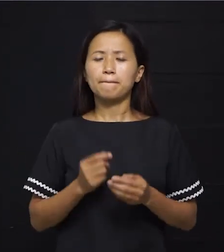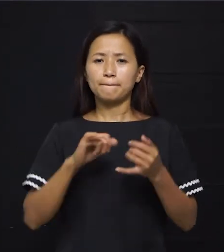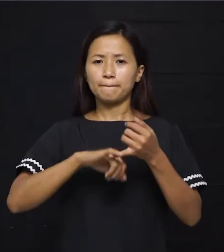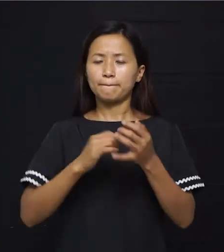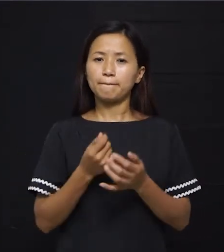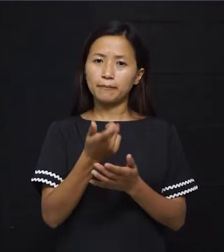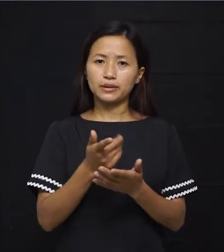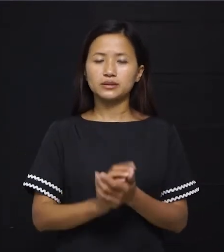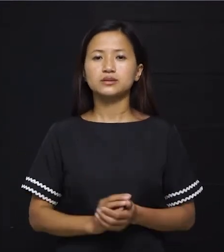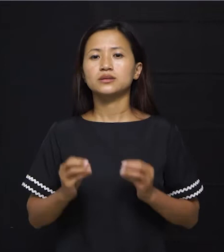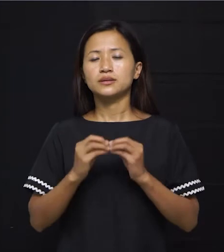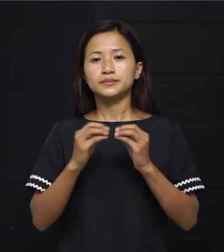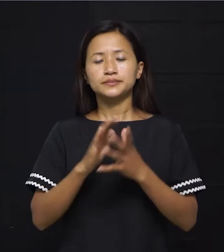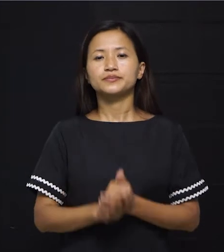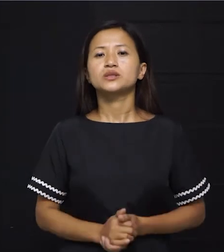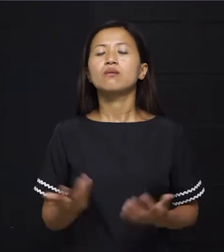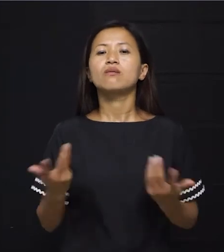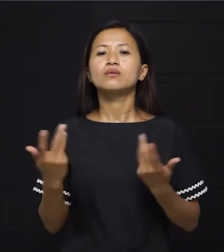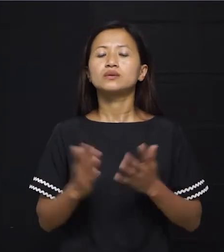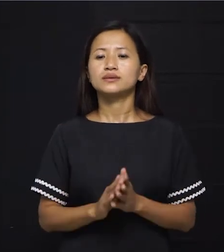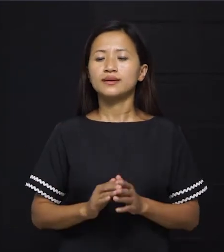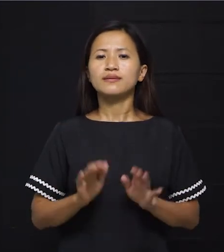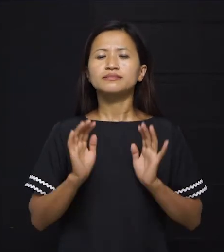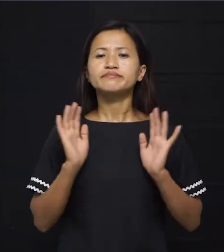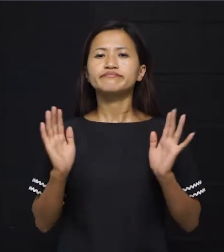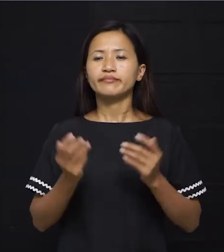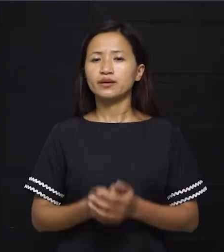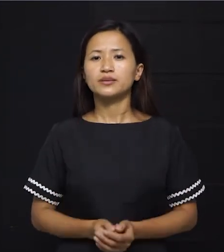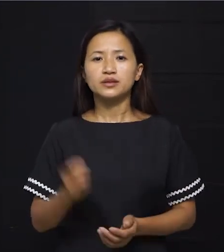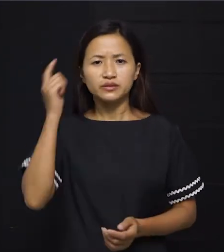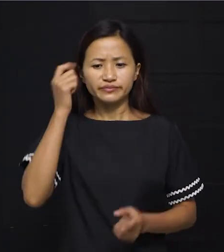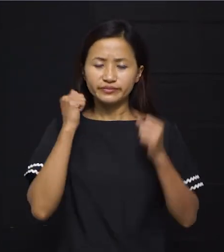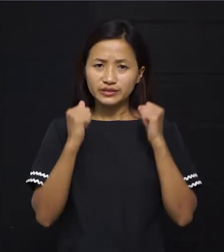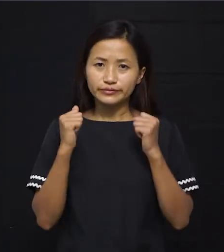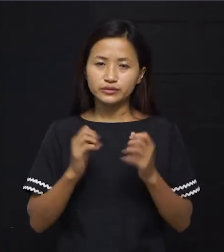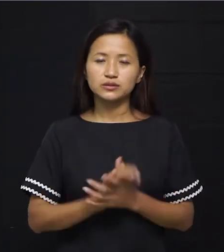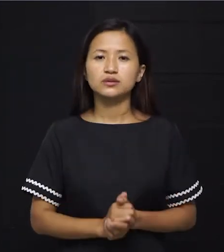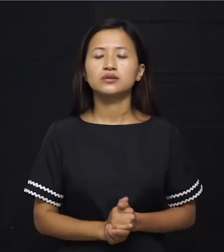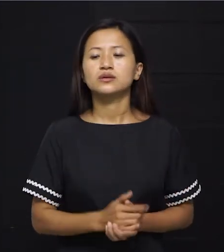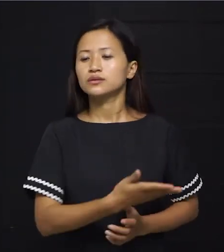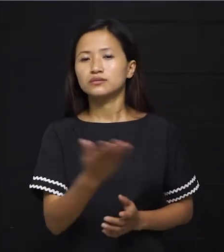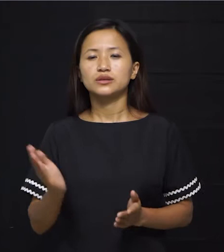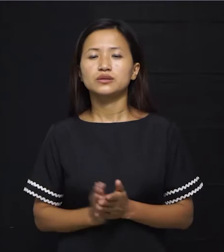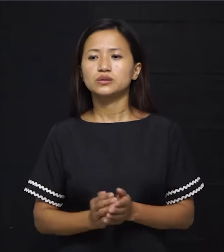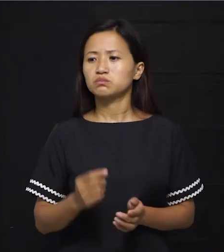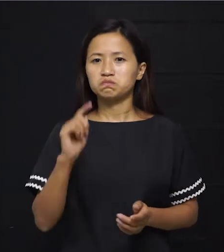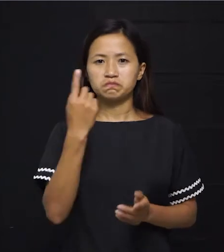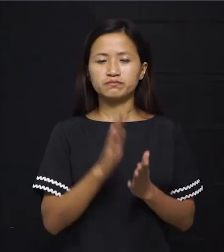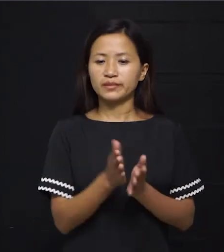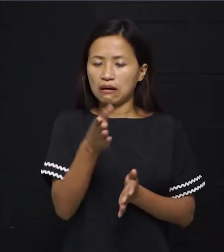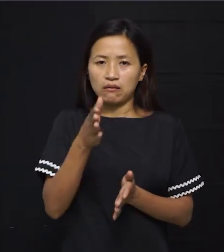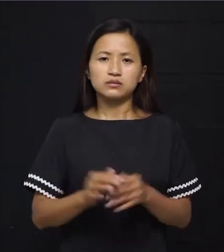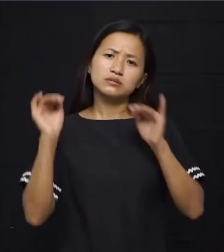to support you, what happens? It's difficult, isn't it? Even if you know that you are right, if there is no one to support you and